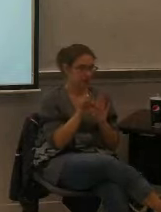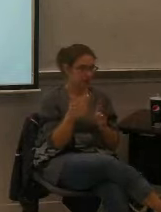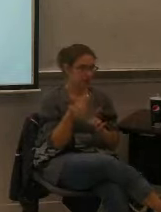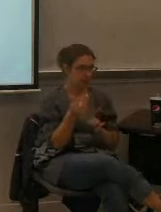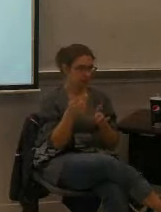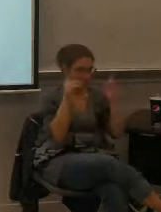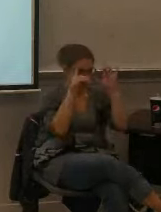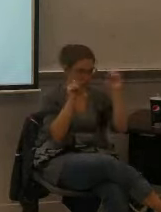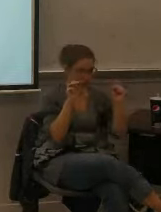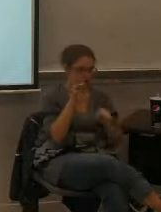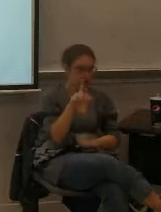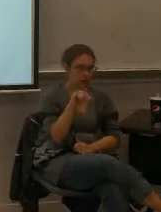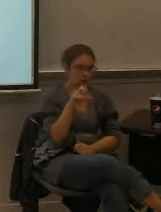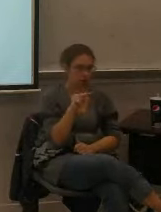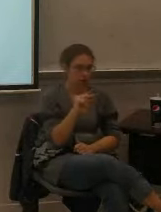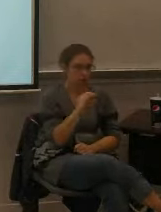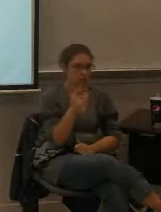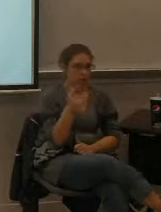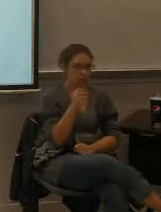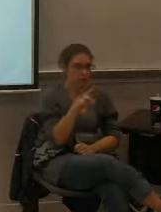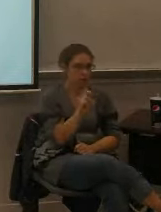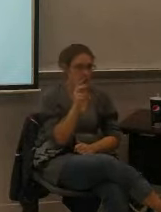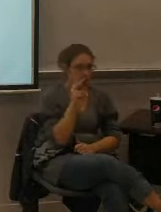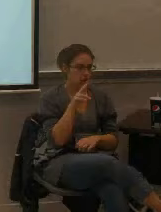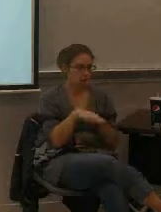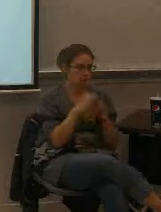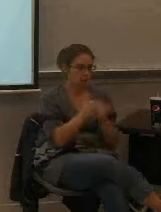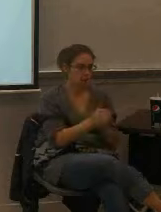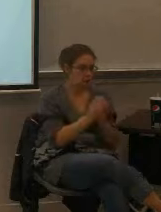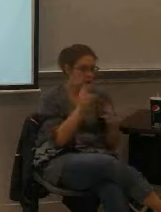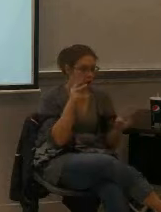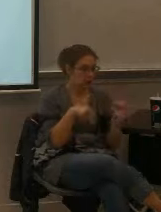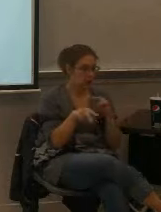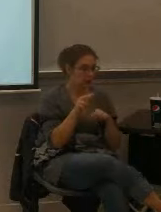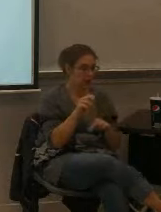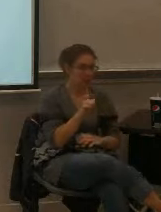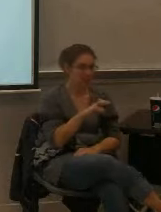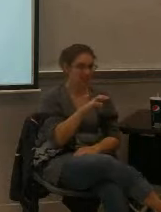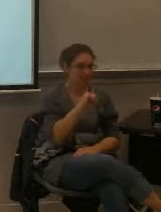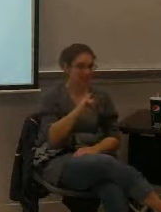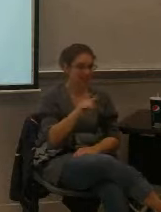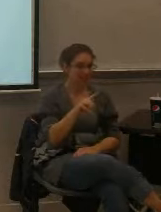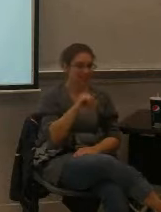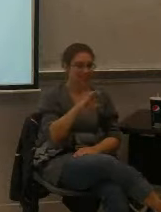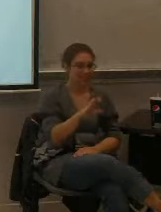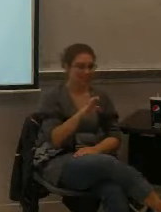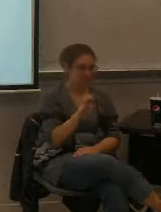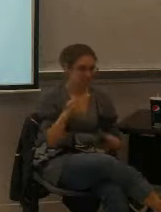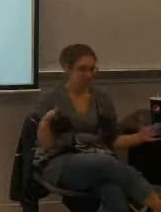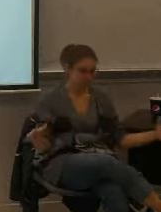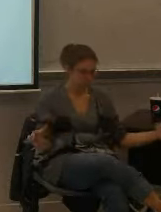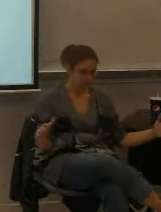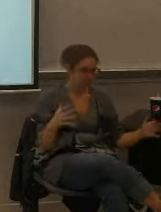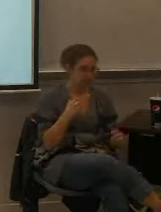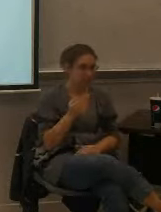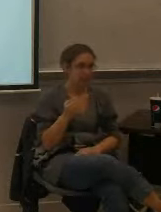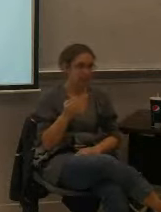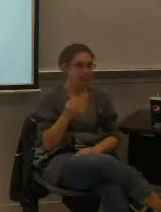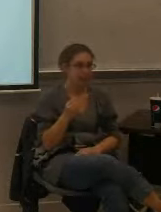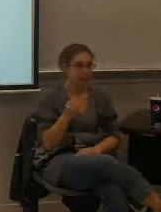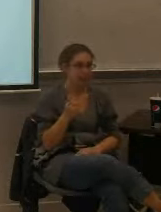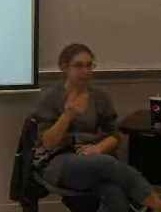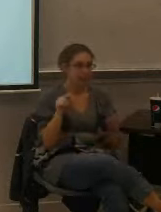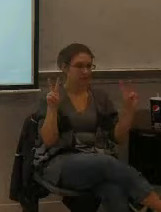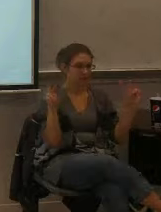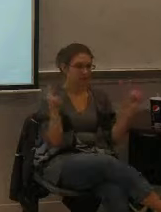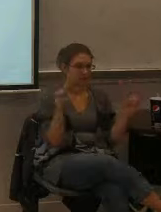President Clinton and Vice President Gore out on a boat looking at the Secchi disk. And the title in